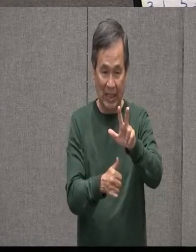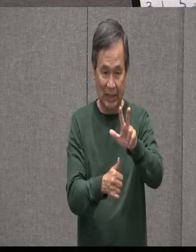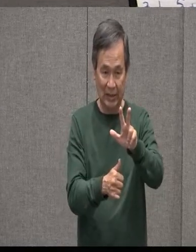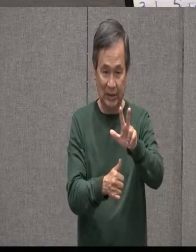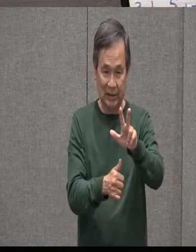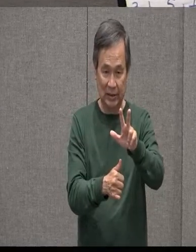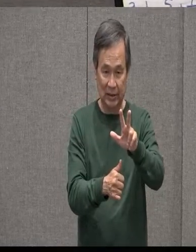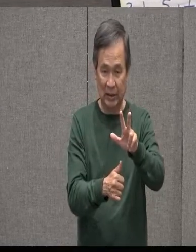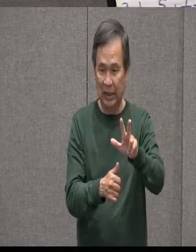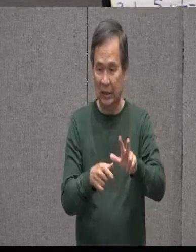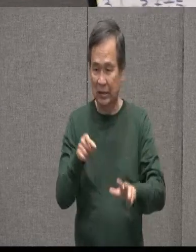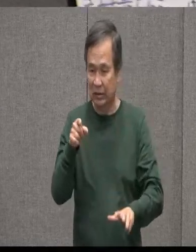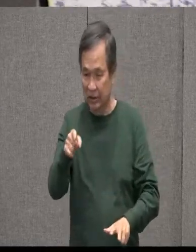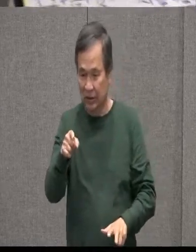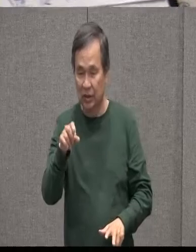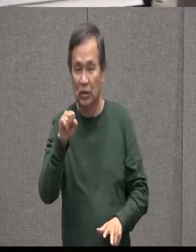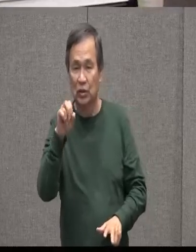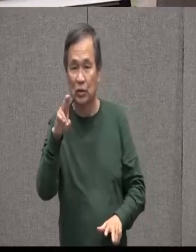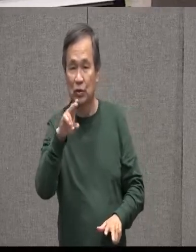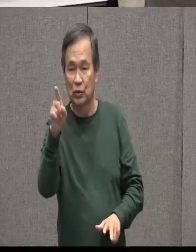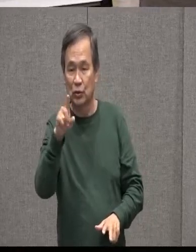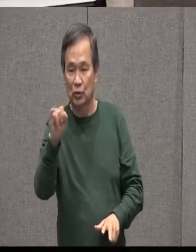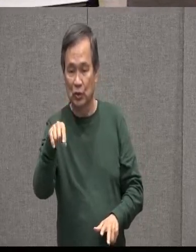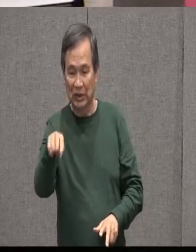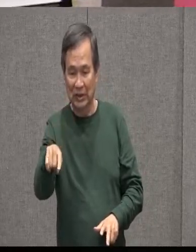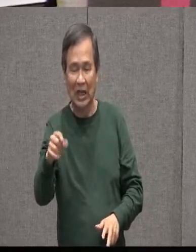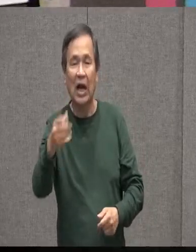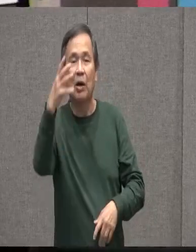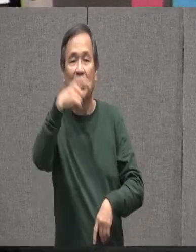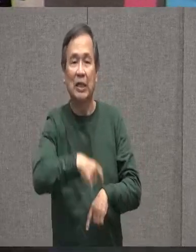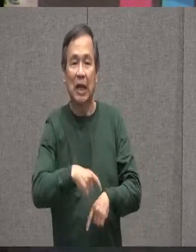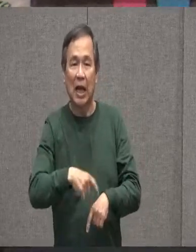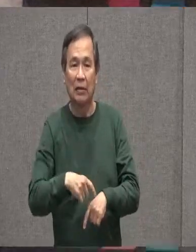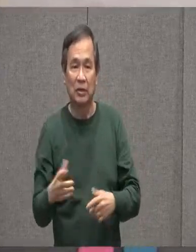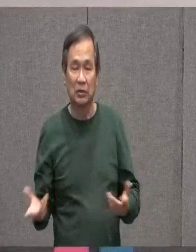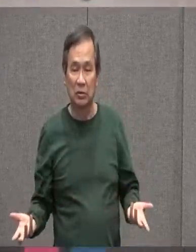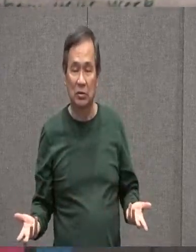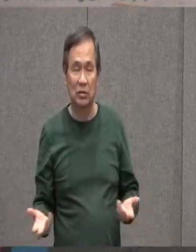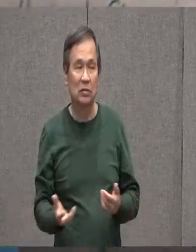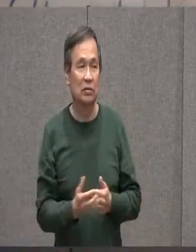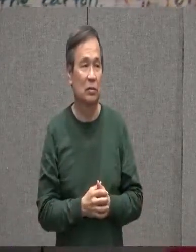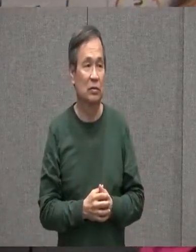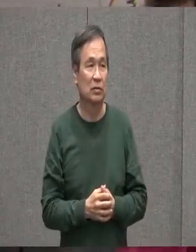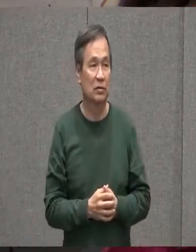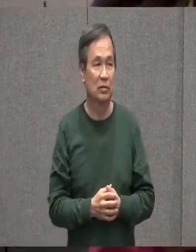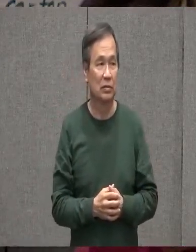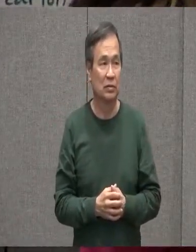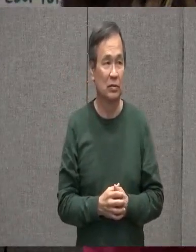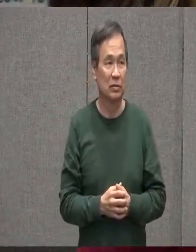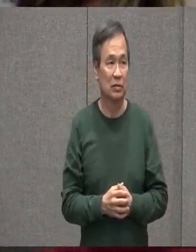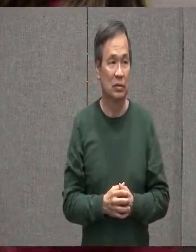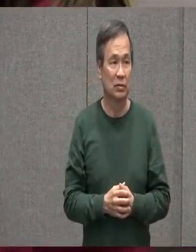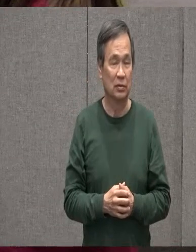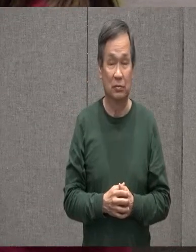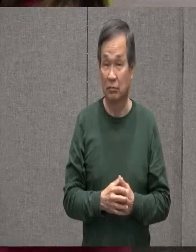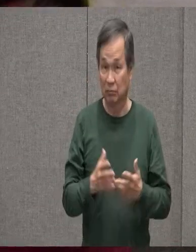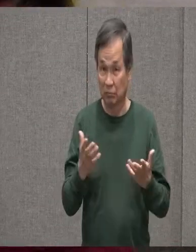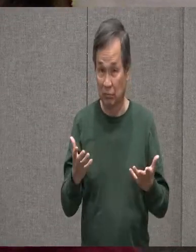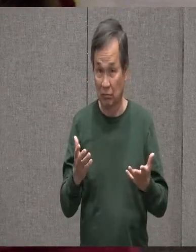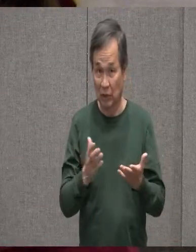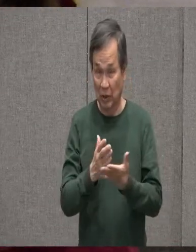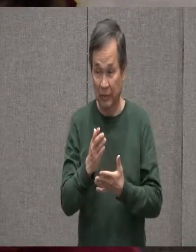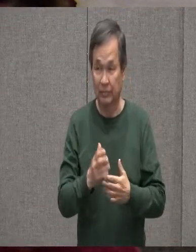All right. So again, I'm very big on knowing the information. So I write